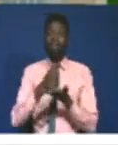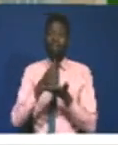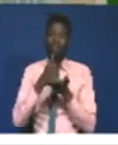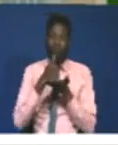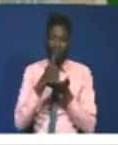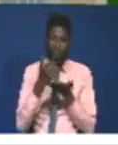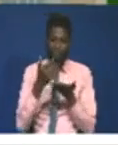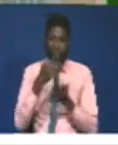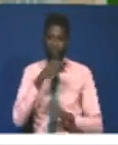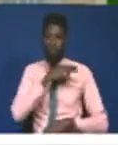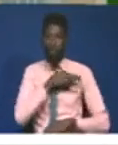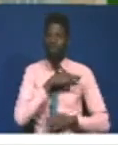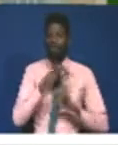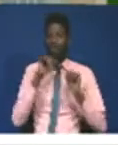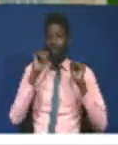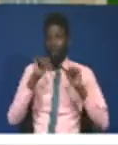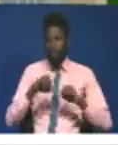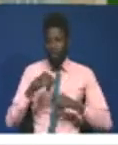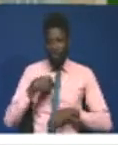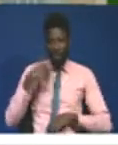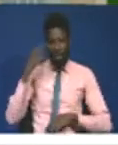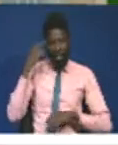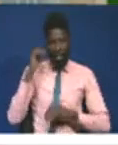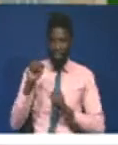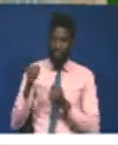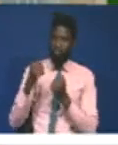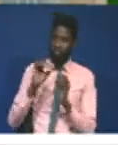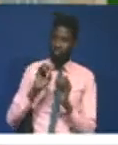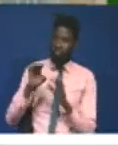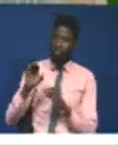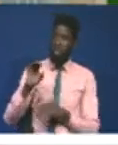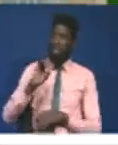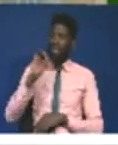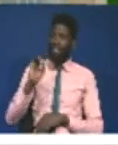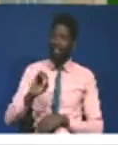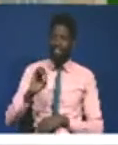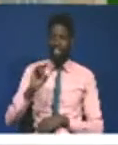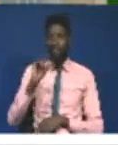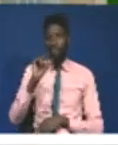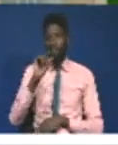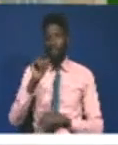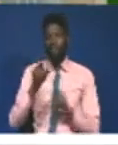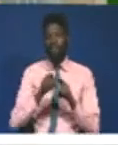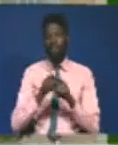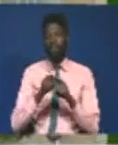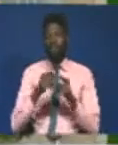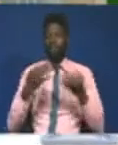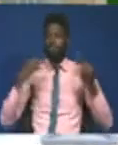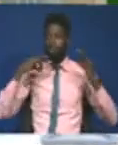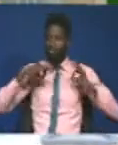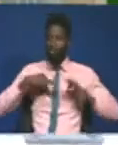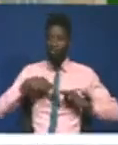the savings have been earning very low interests, so the returns are not enough to be